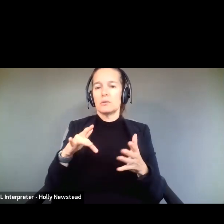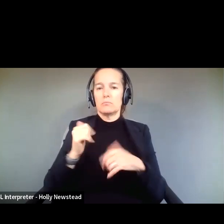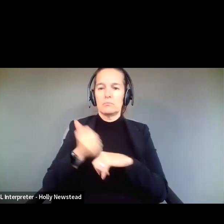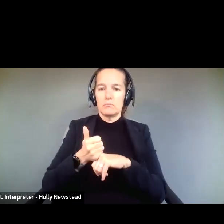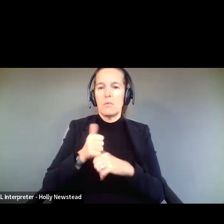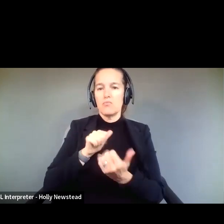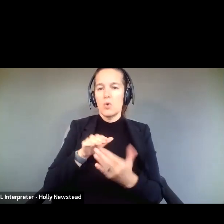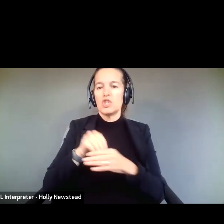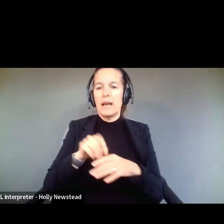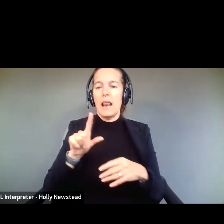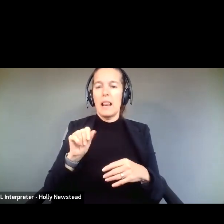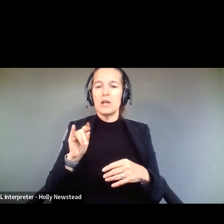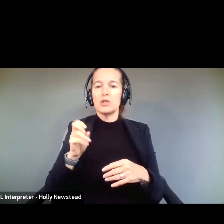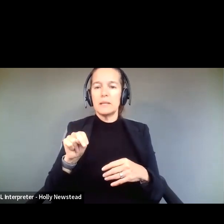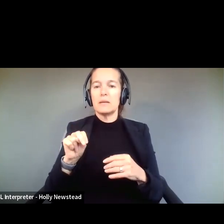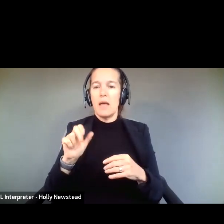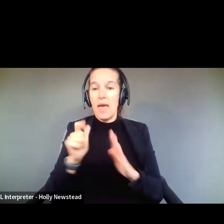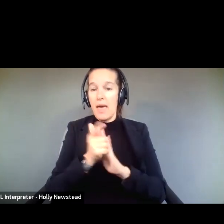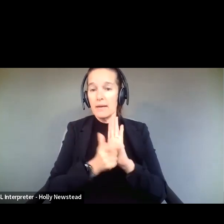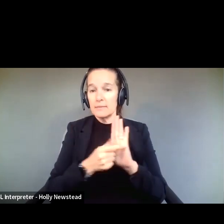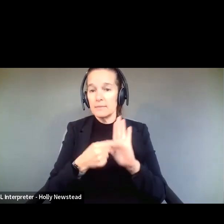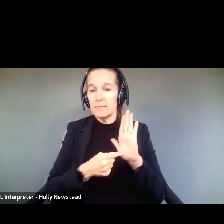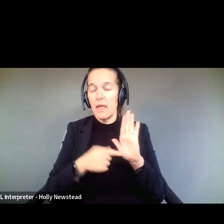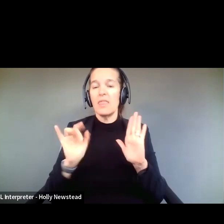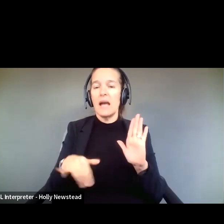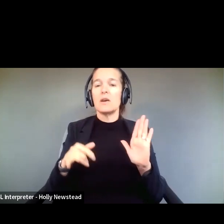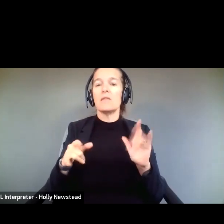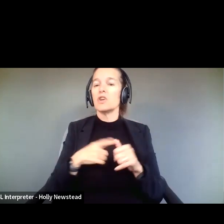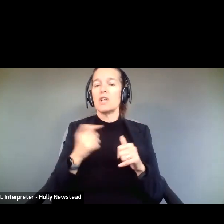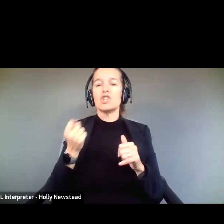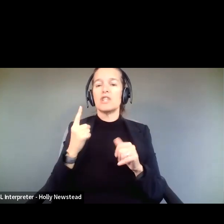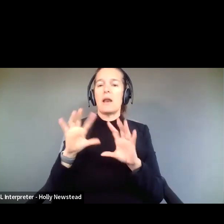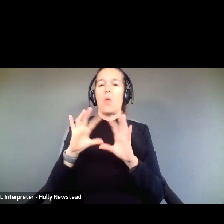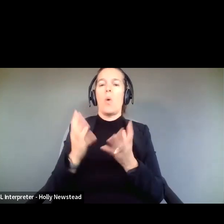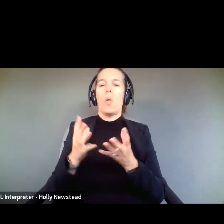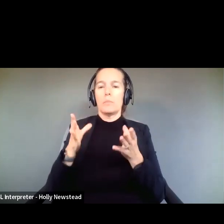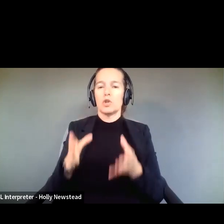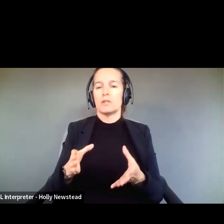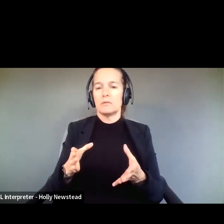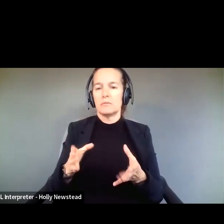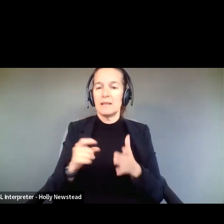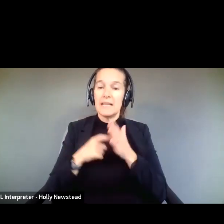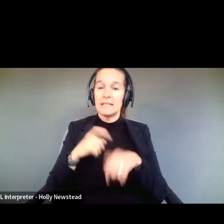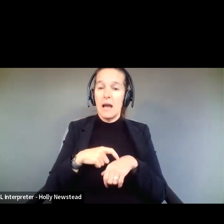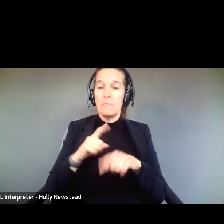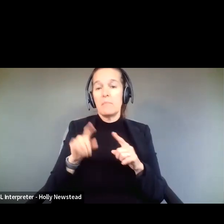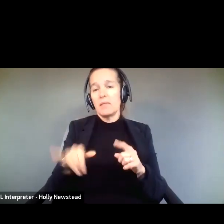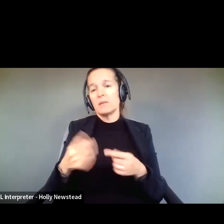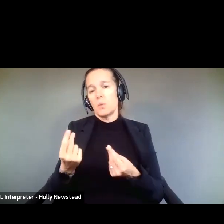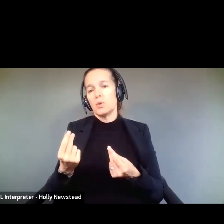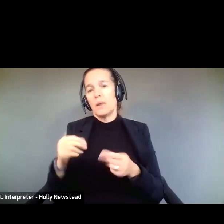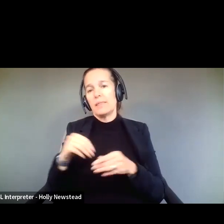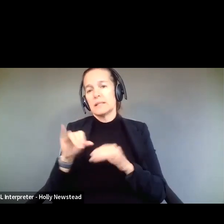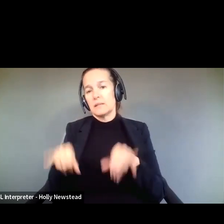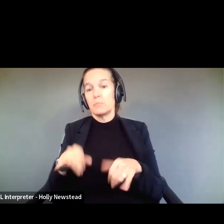Act, is an exercise of understanding the whole person first. It takes time, but it's what we do in our system. So first